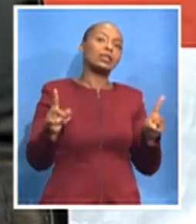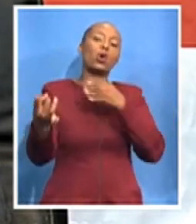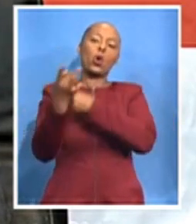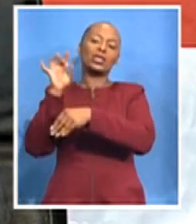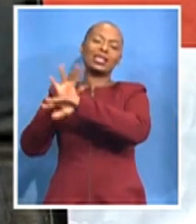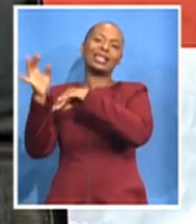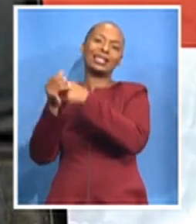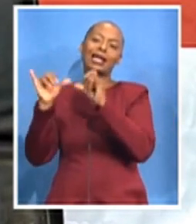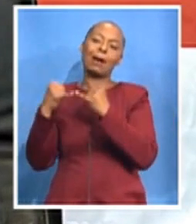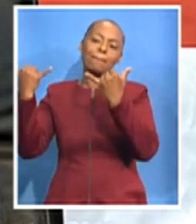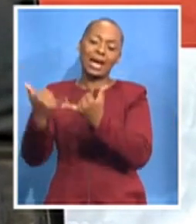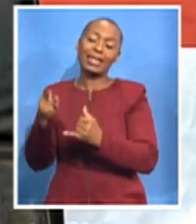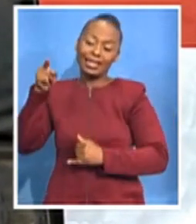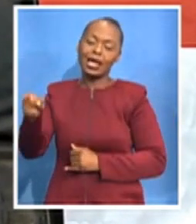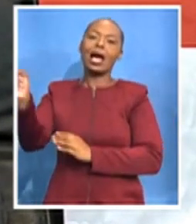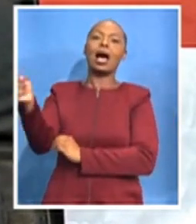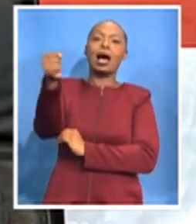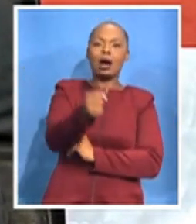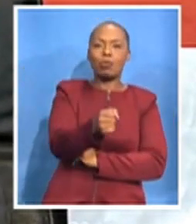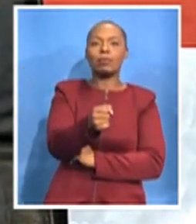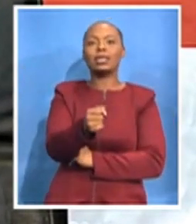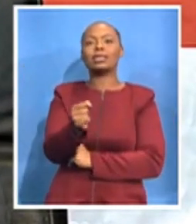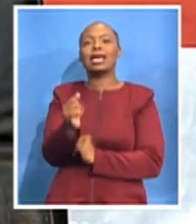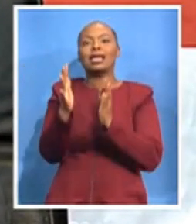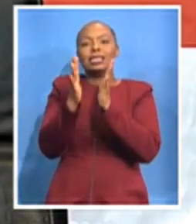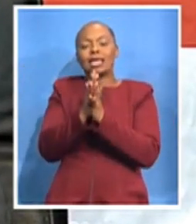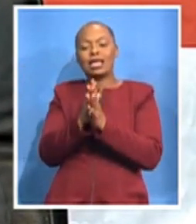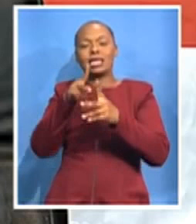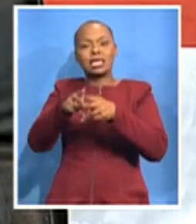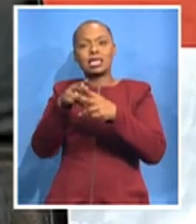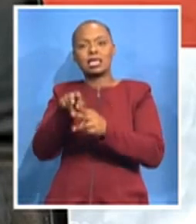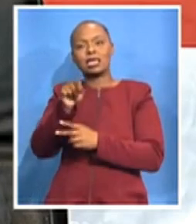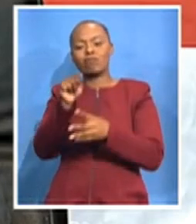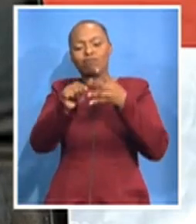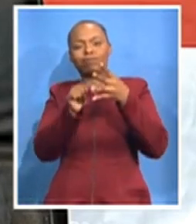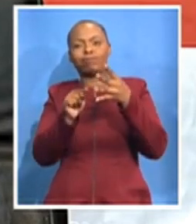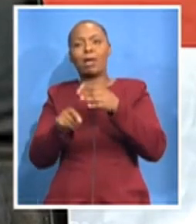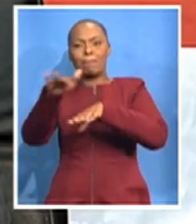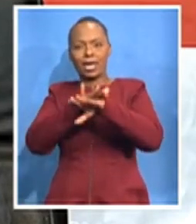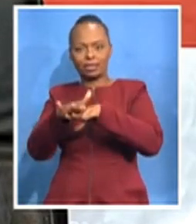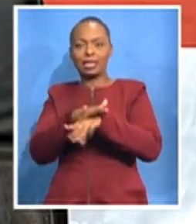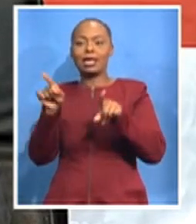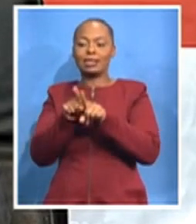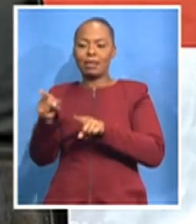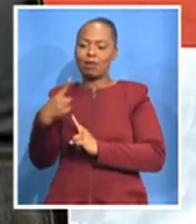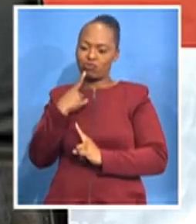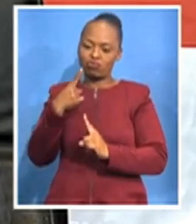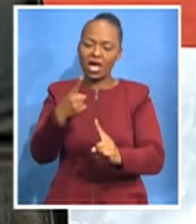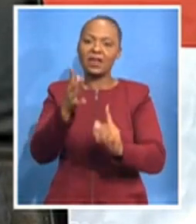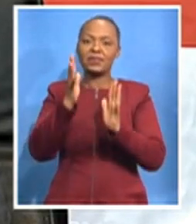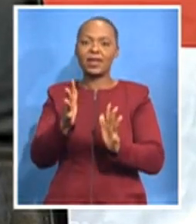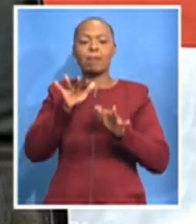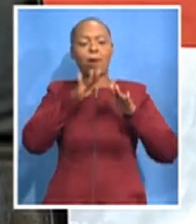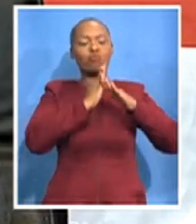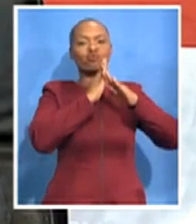a 10-key basis, and also alleged that the public protector's